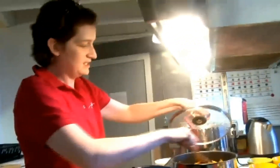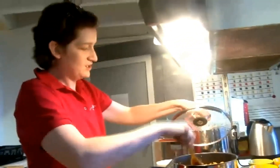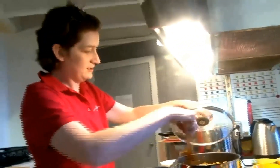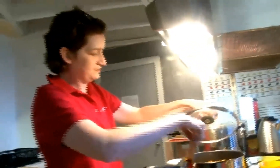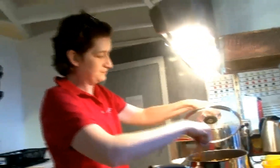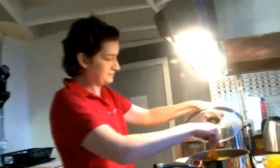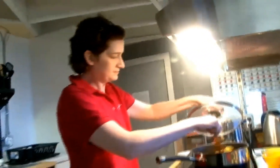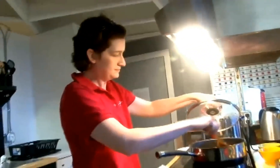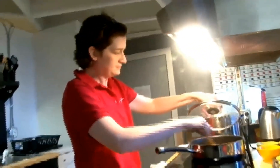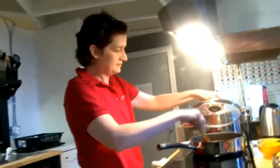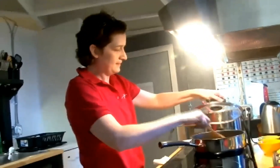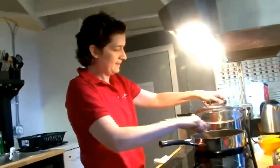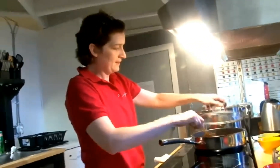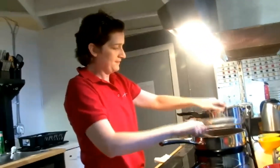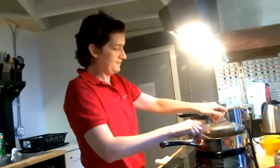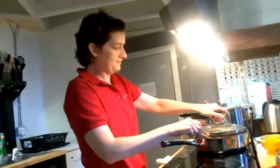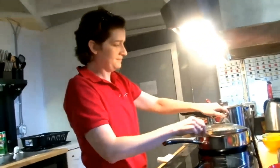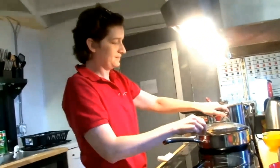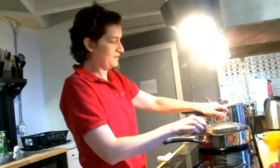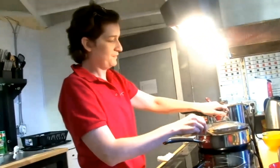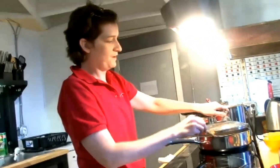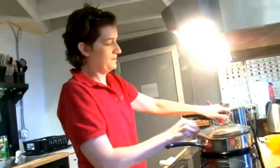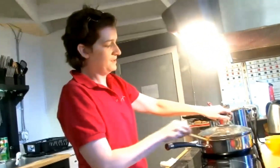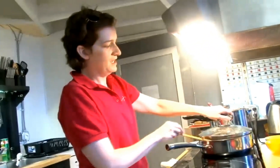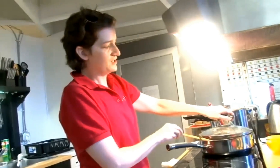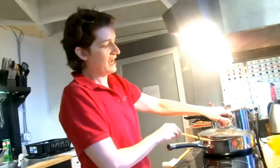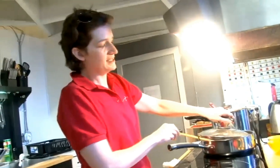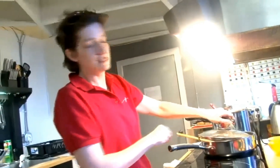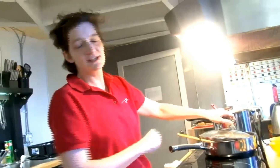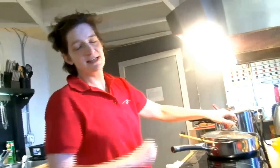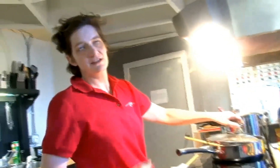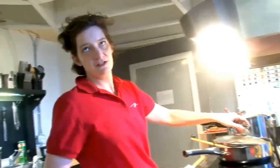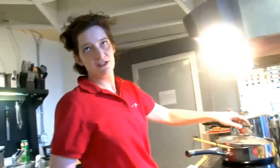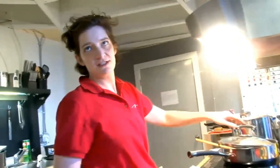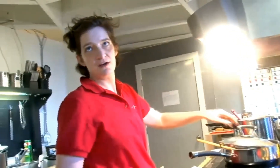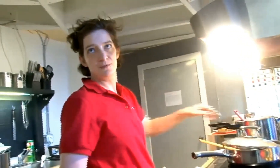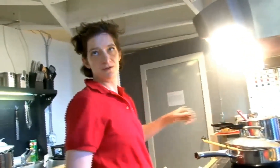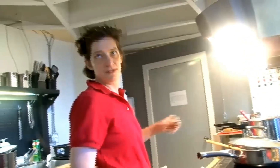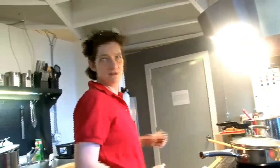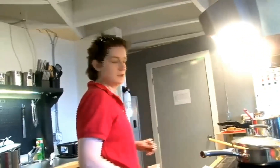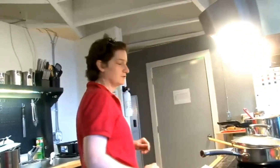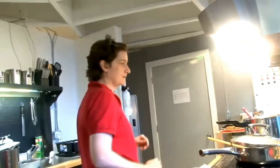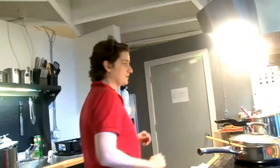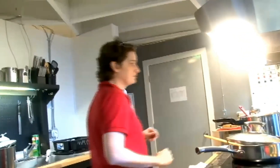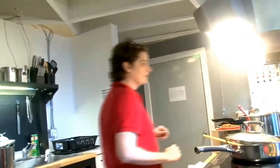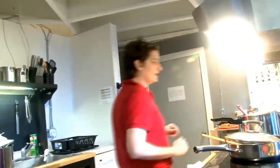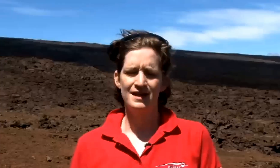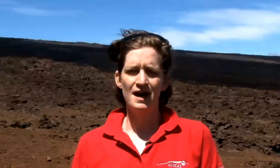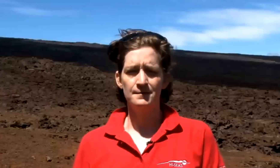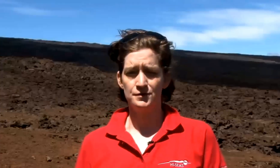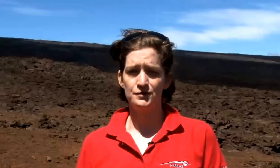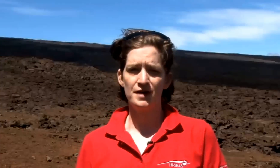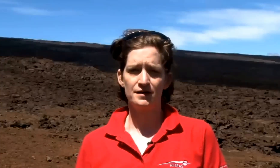rice and chicken dish. I'm Kate Green from Jahida Sierra Sastra. I'm from San Francisco,